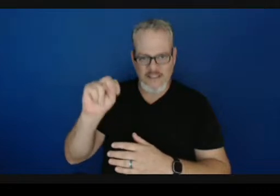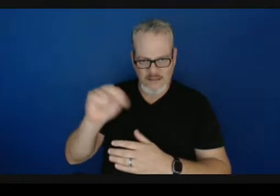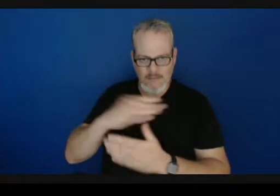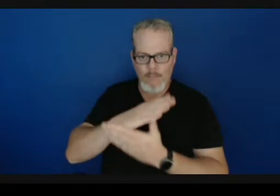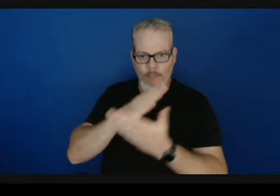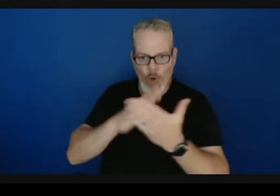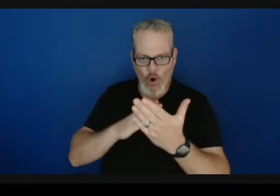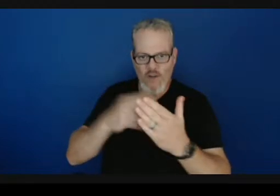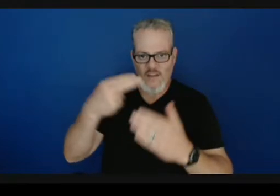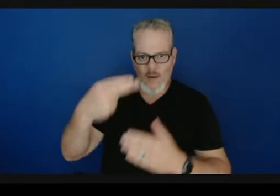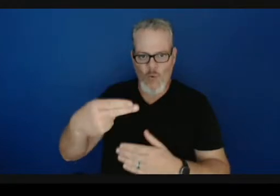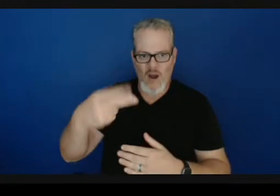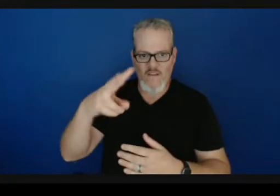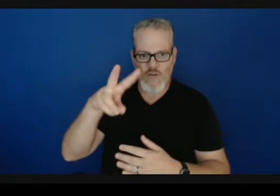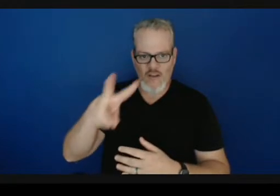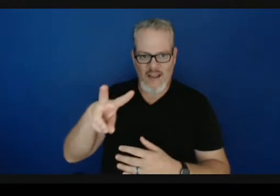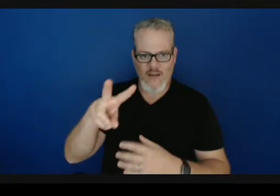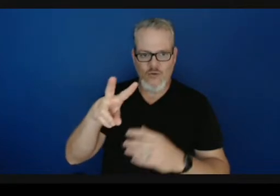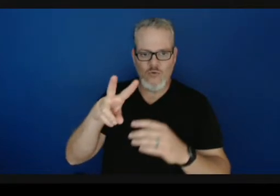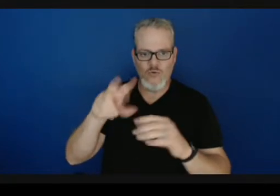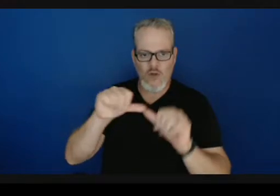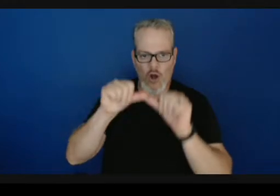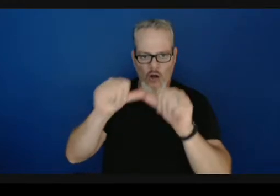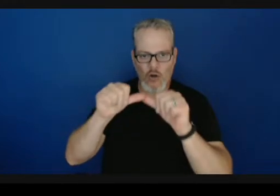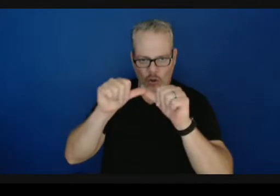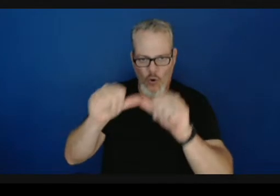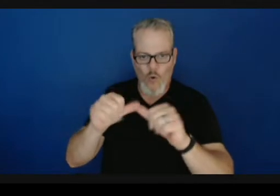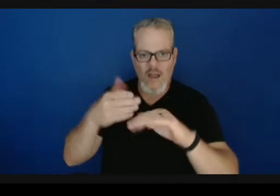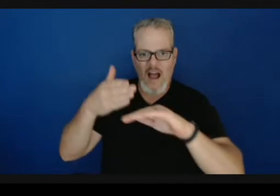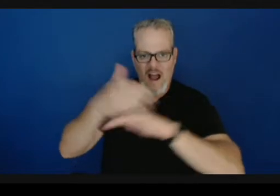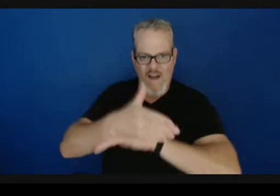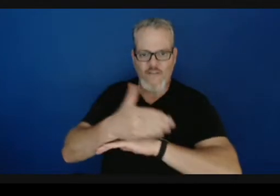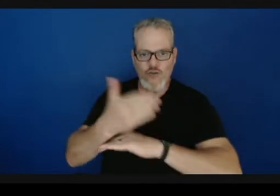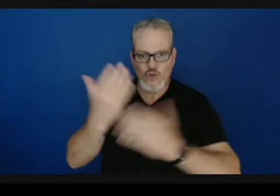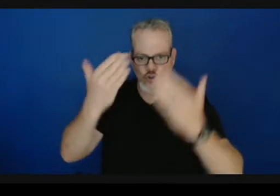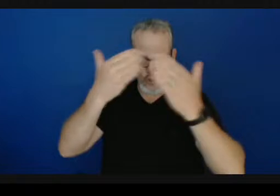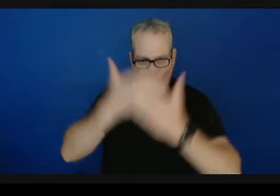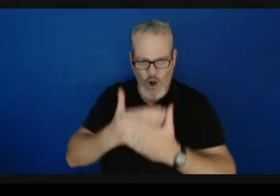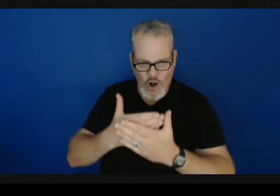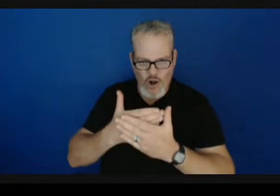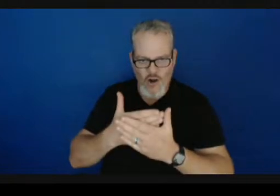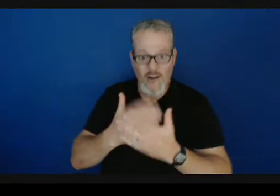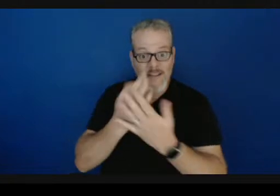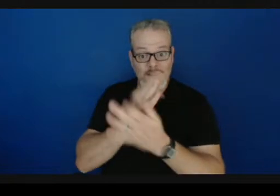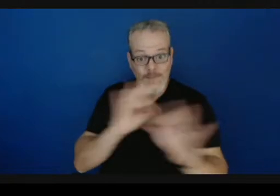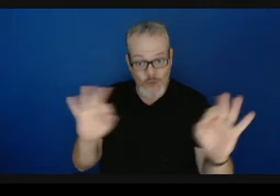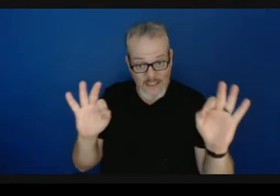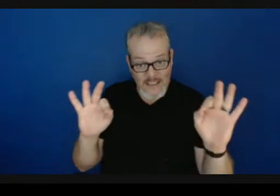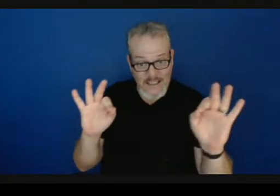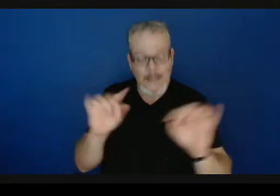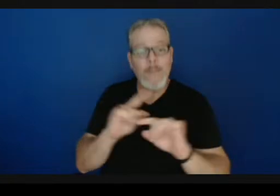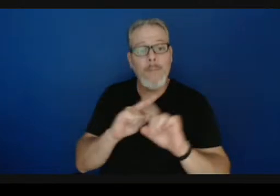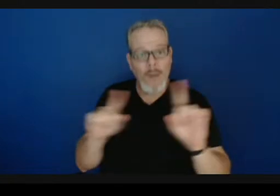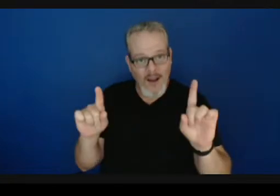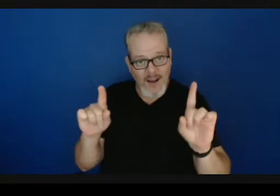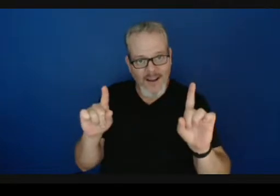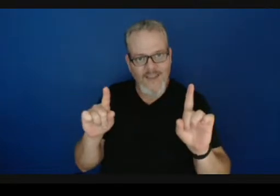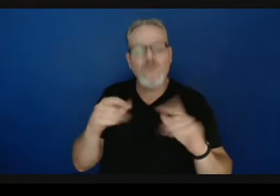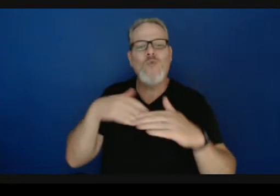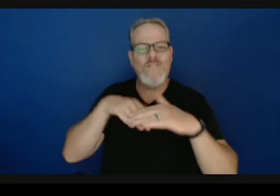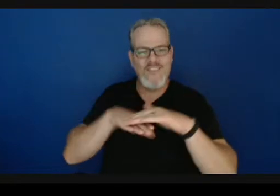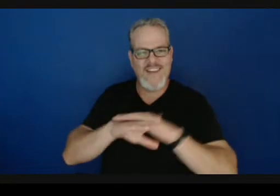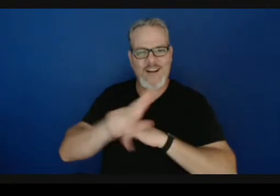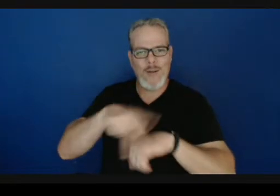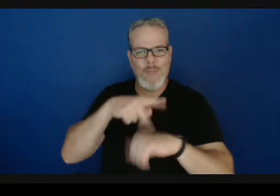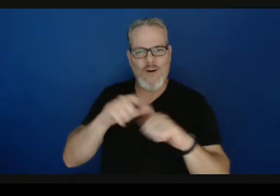the Friends of Hawaii Volcanoes National Park. It's free, but park entrance fees apply. So that's tomorrow night, a rare